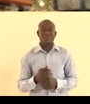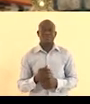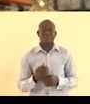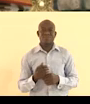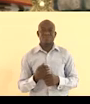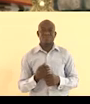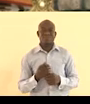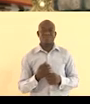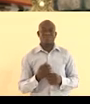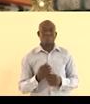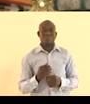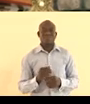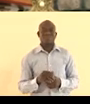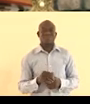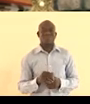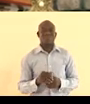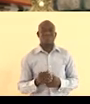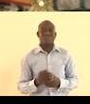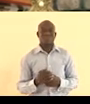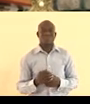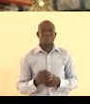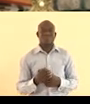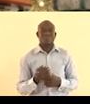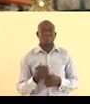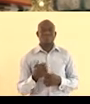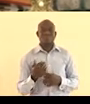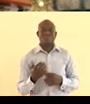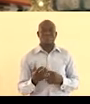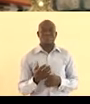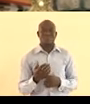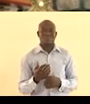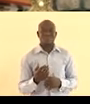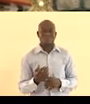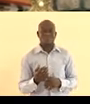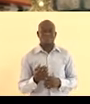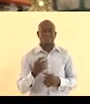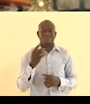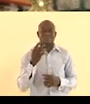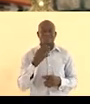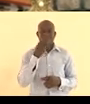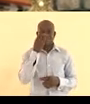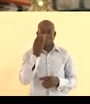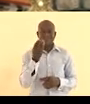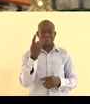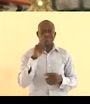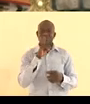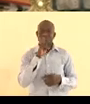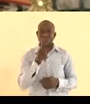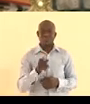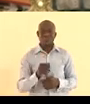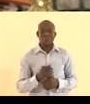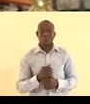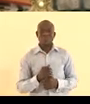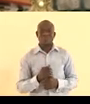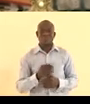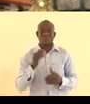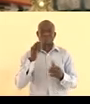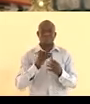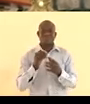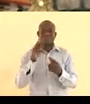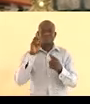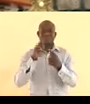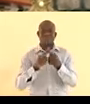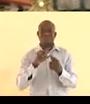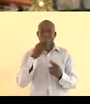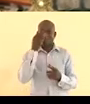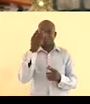of God is true. Is to speak the word of God, which is truth. That's like tautology now. Eh? It's to speak the truth. Correct.